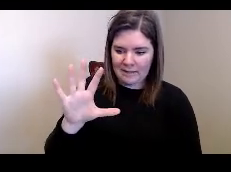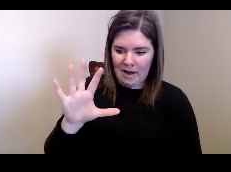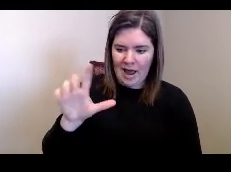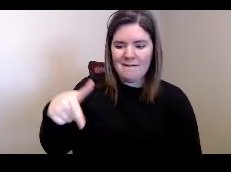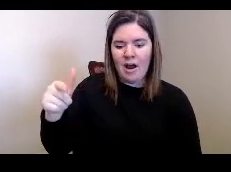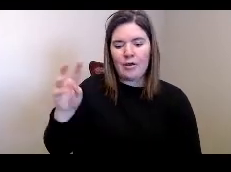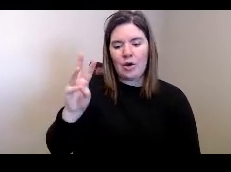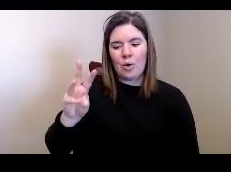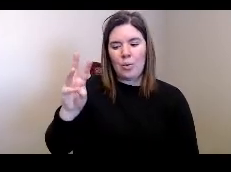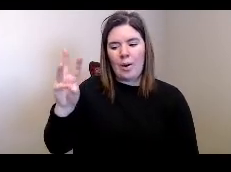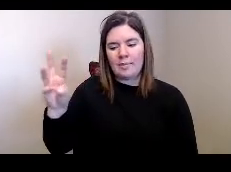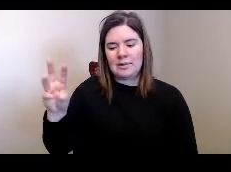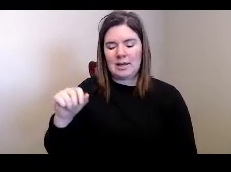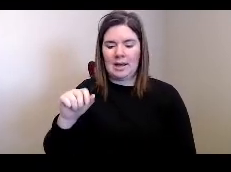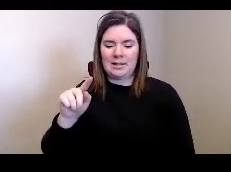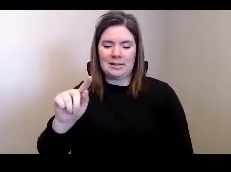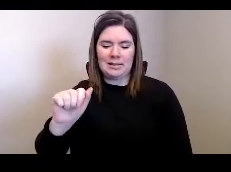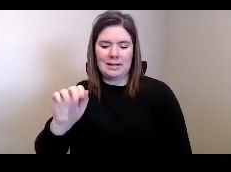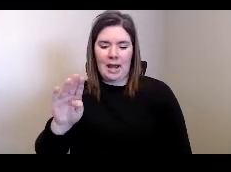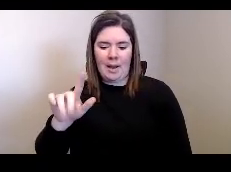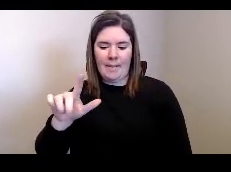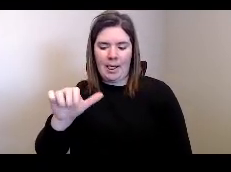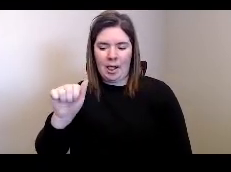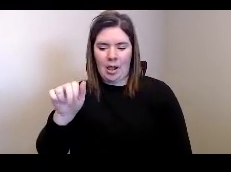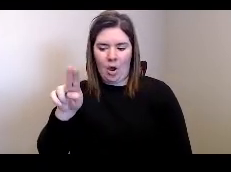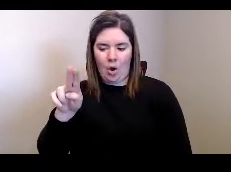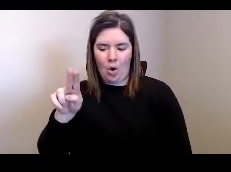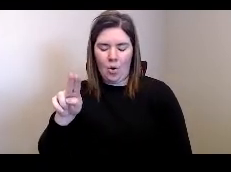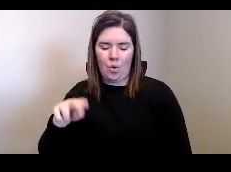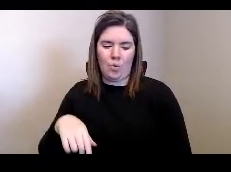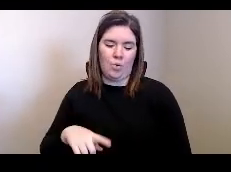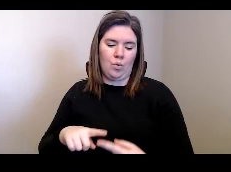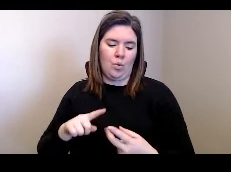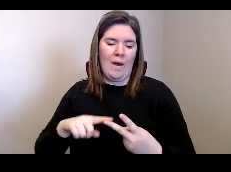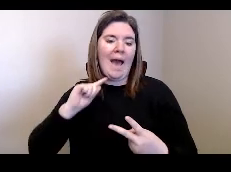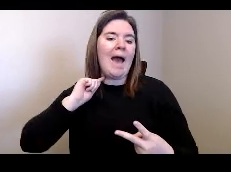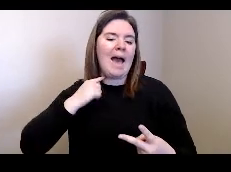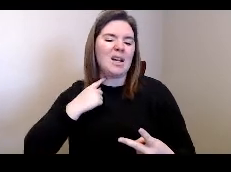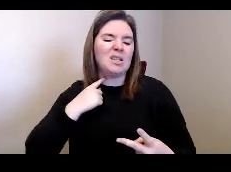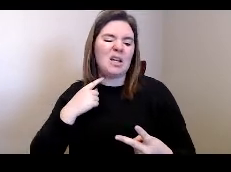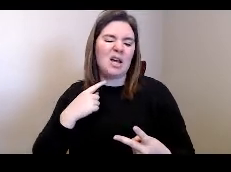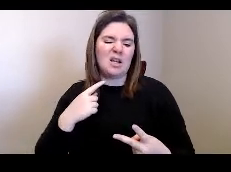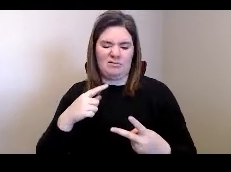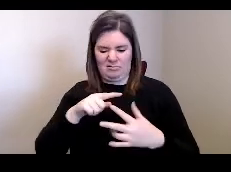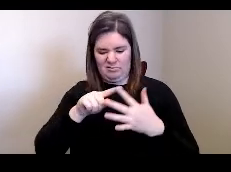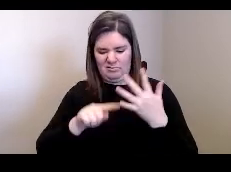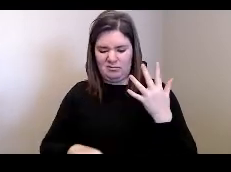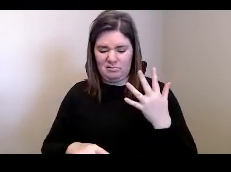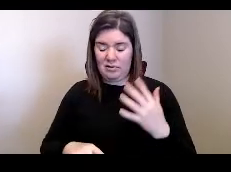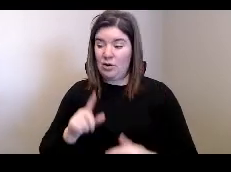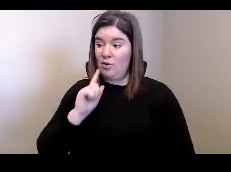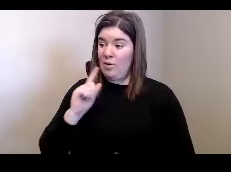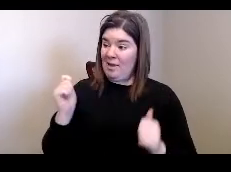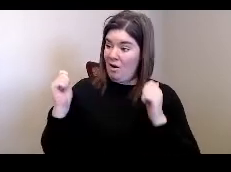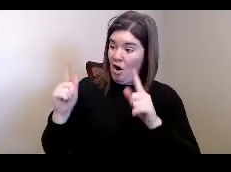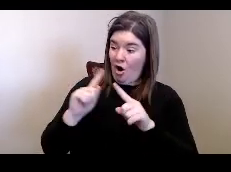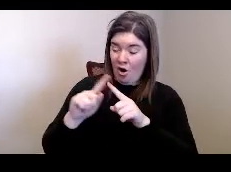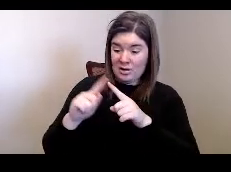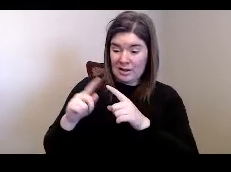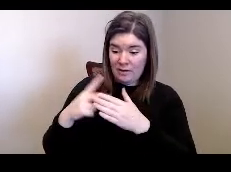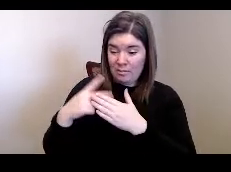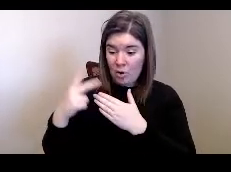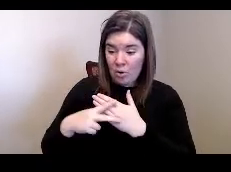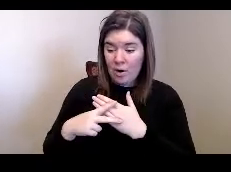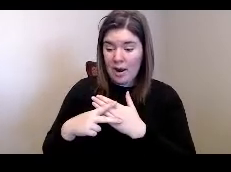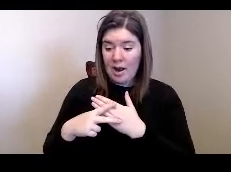Tableau apps and things like that. So really the ability to have it be accessible depends entirely